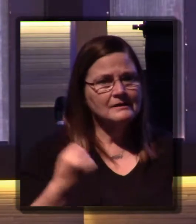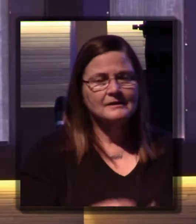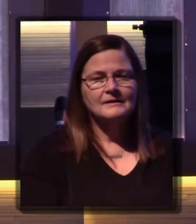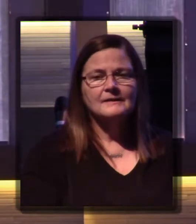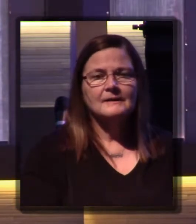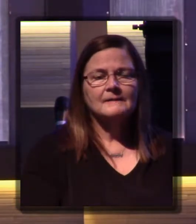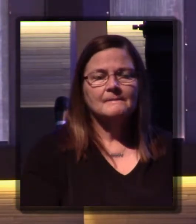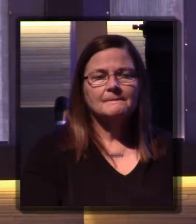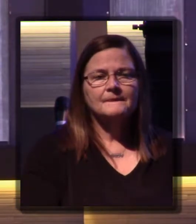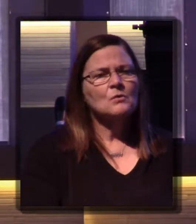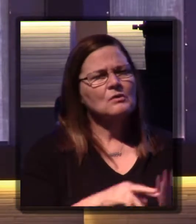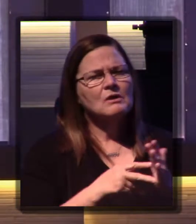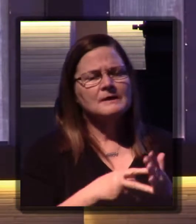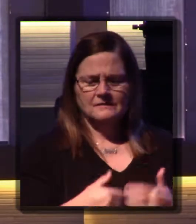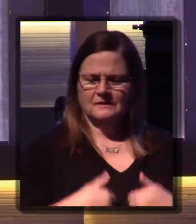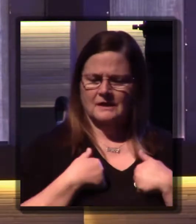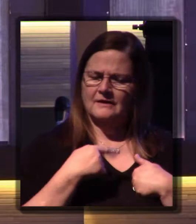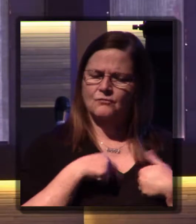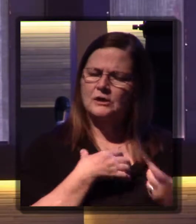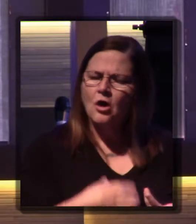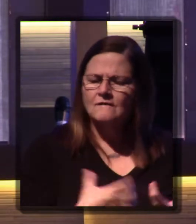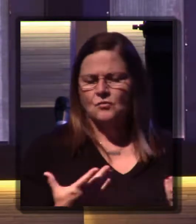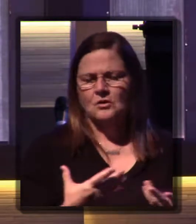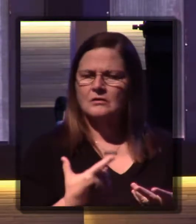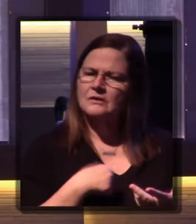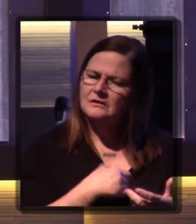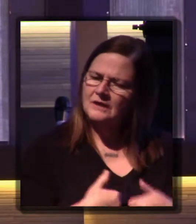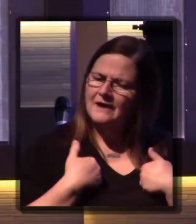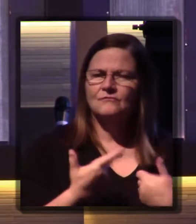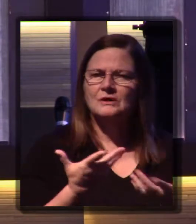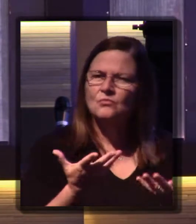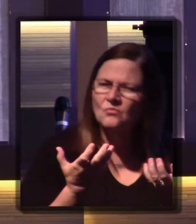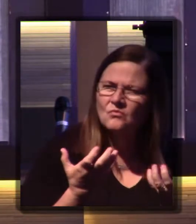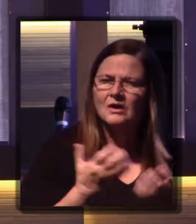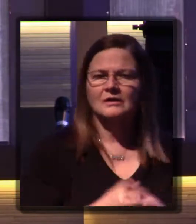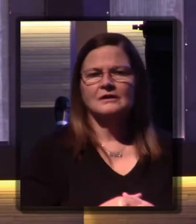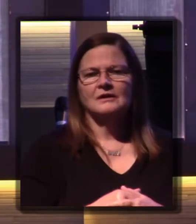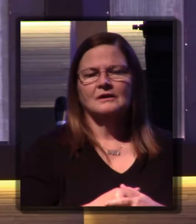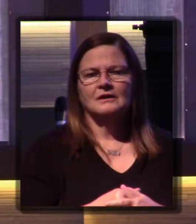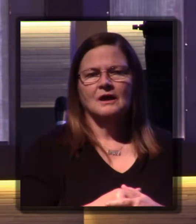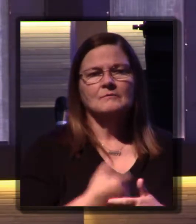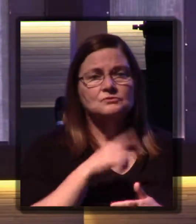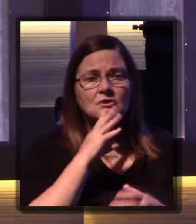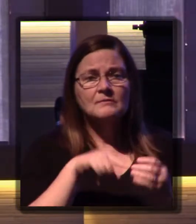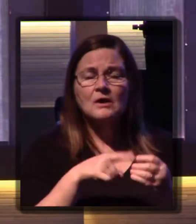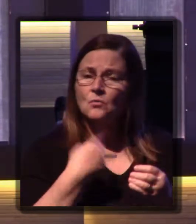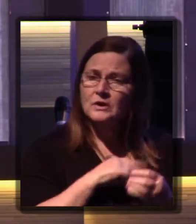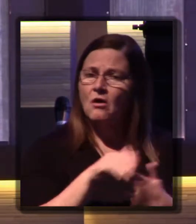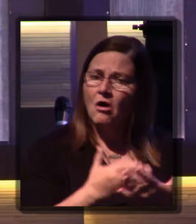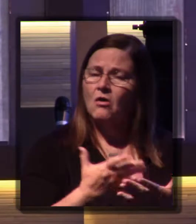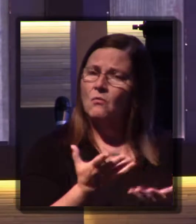might. And you get that? What do I mean by the life we long for? I'm talking about that we all want to